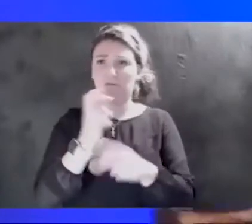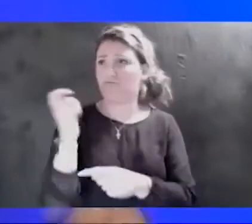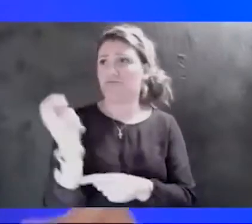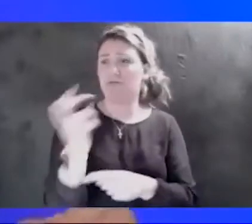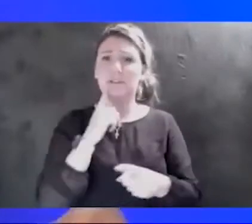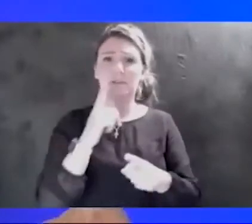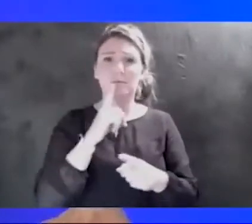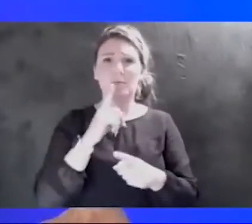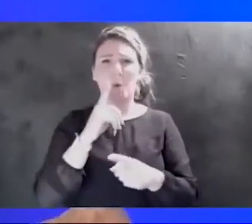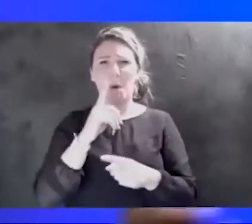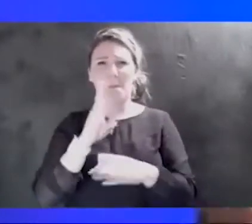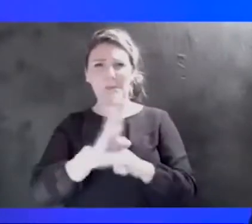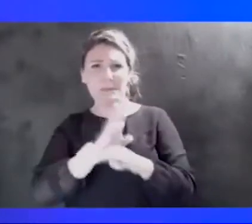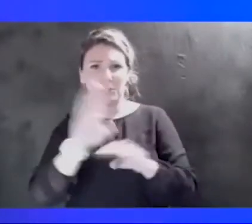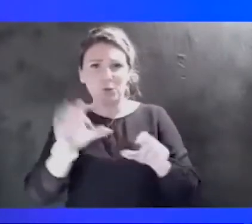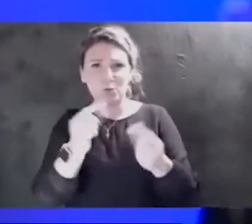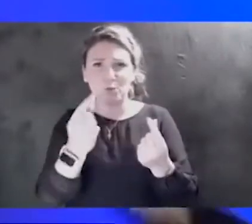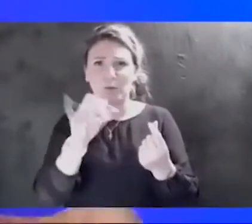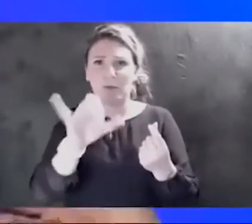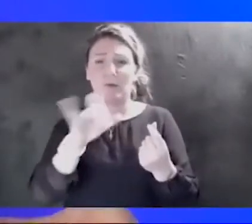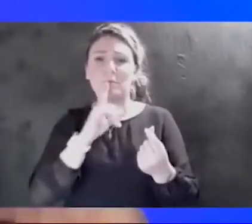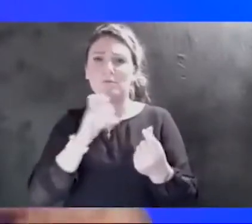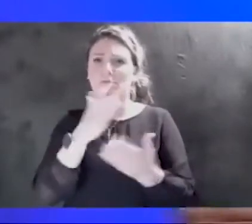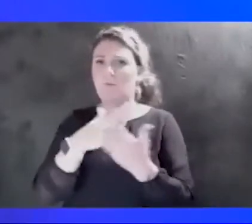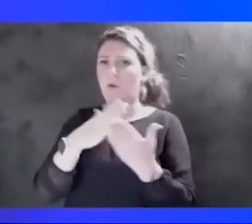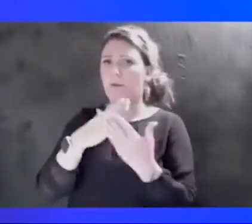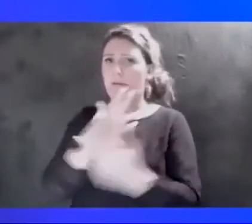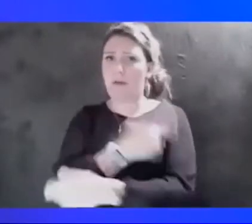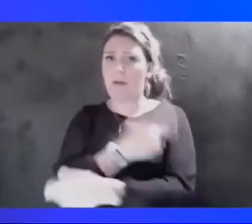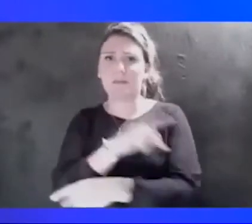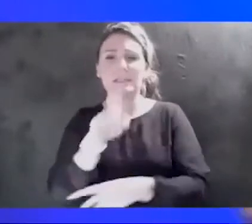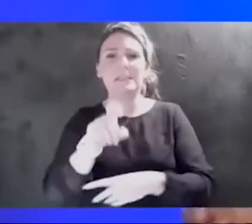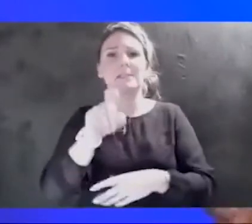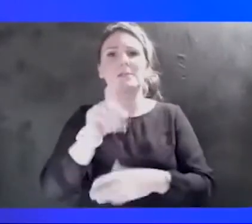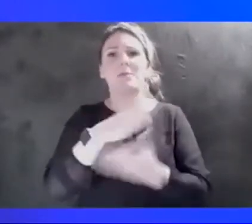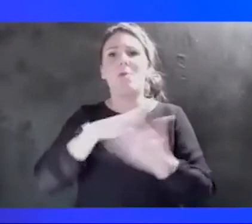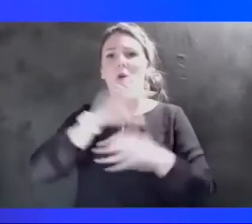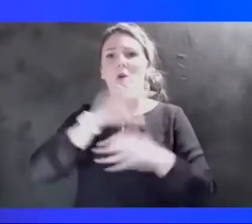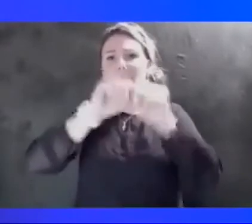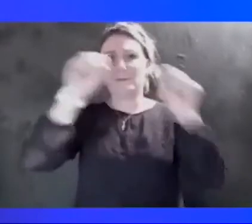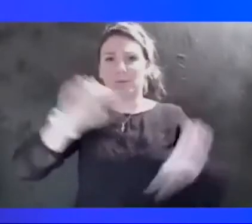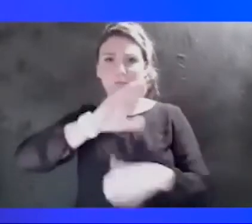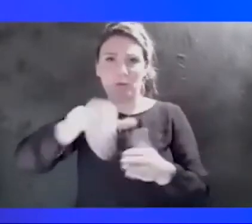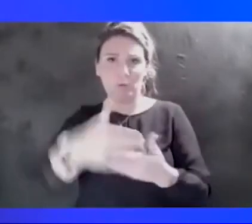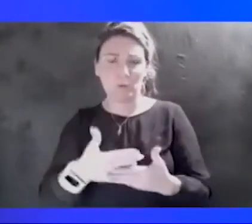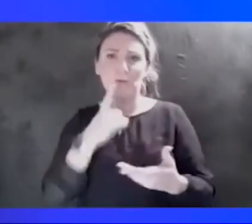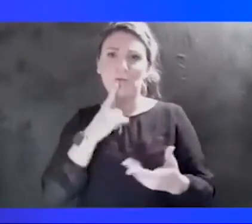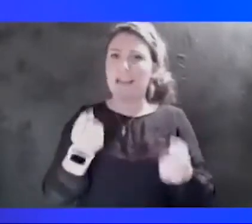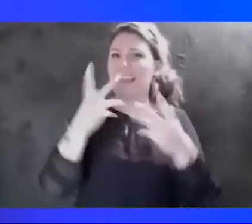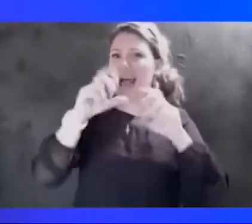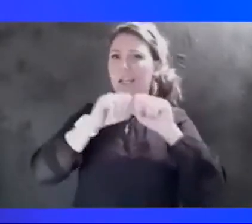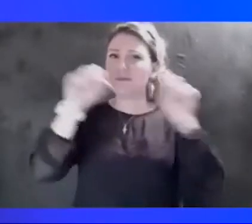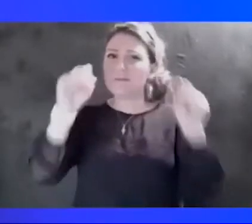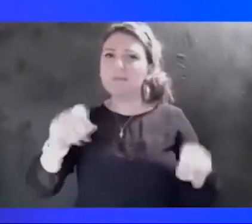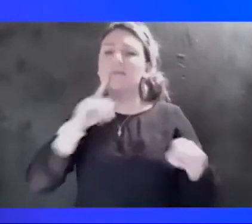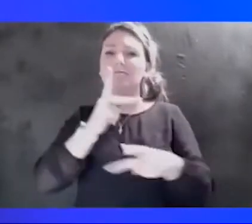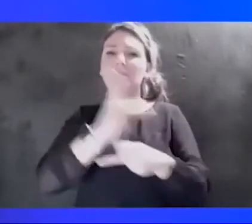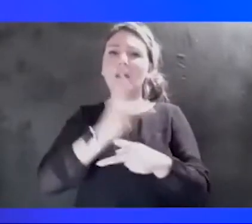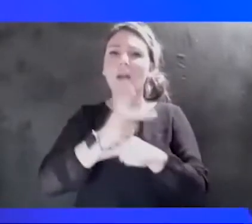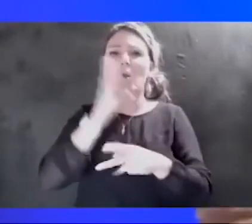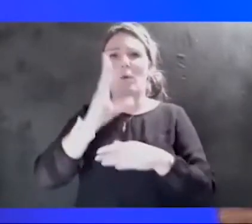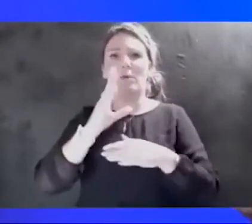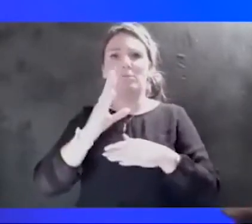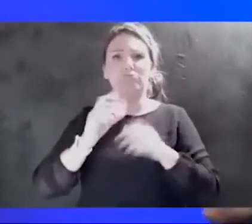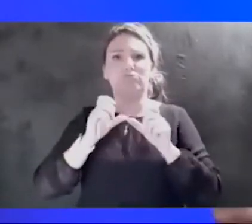That's part of the hospital. It needs to be part of the system as a whole. So a lot of systems of care, I think, are going to continue to be